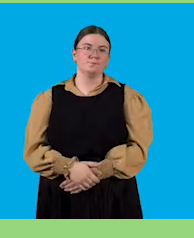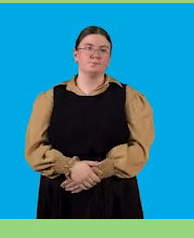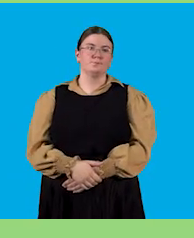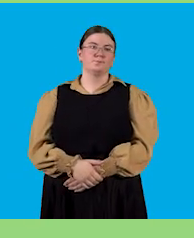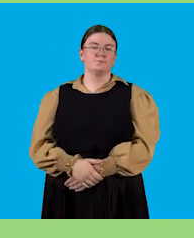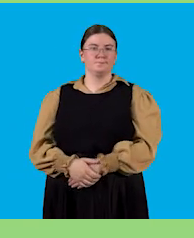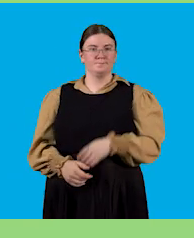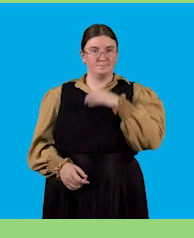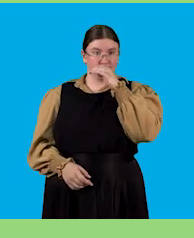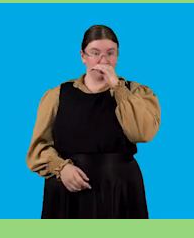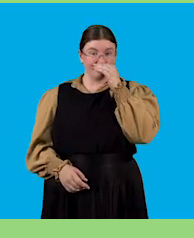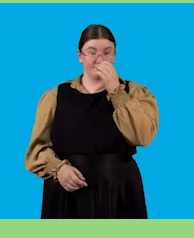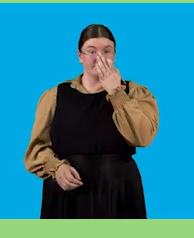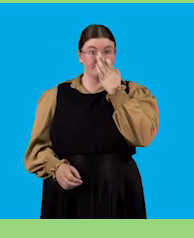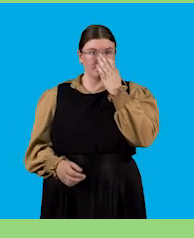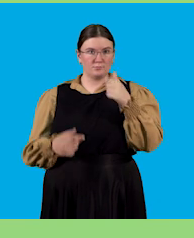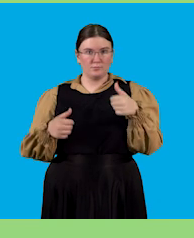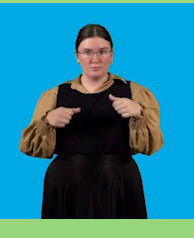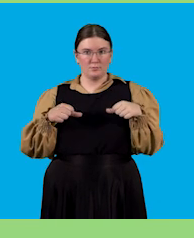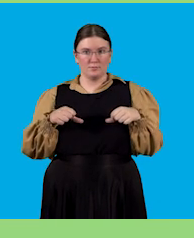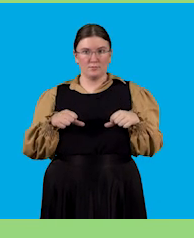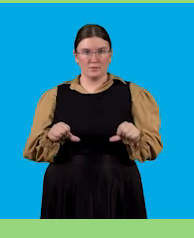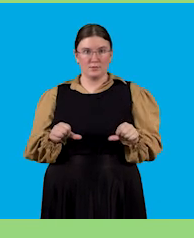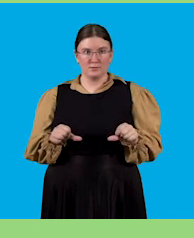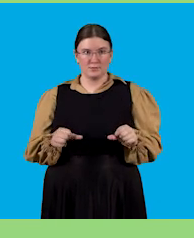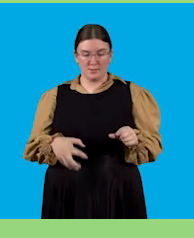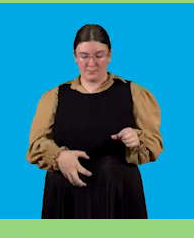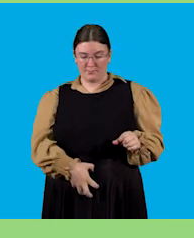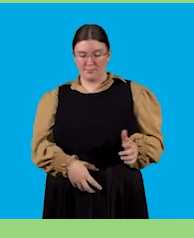Then next component is the bladder.